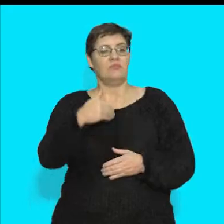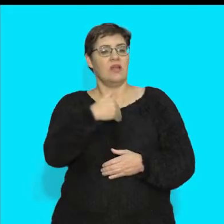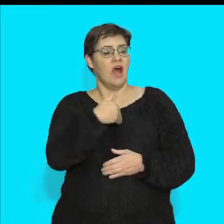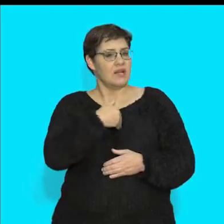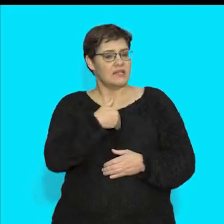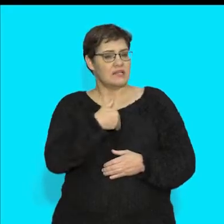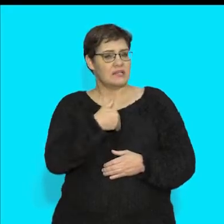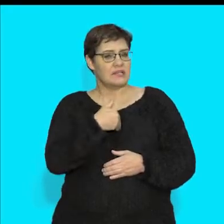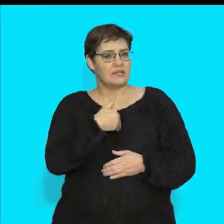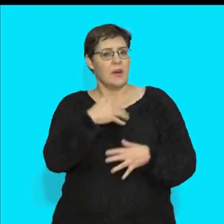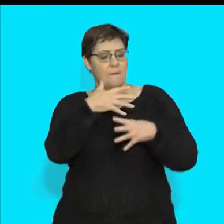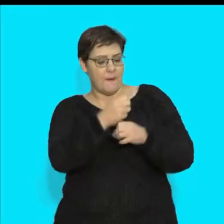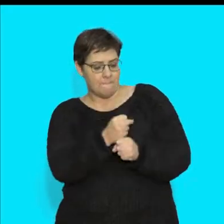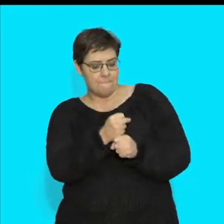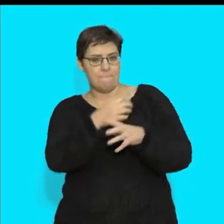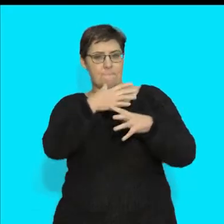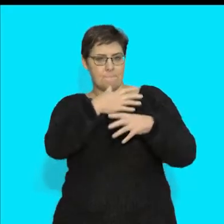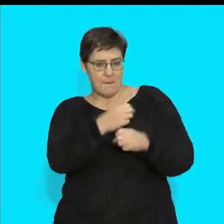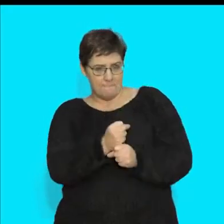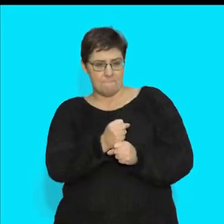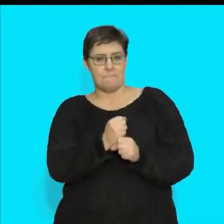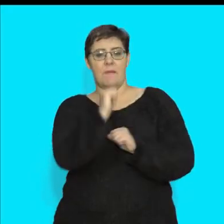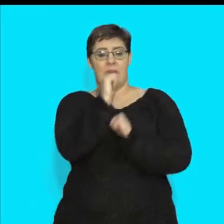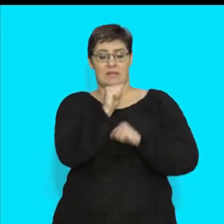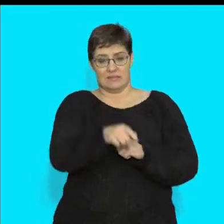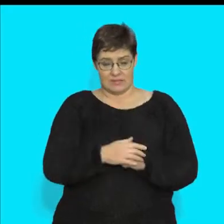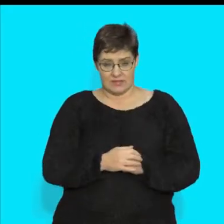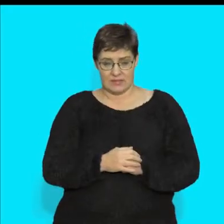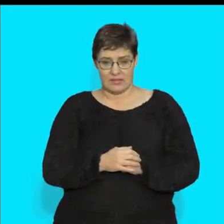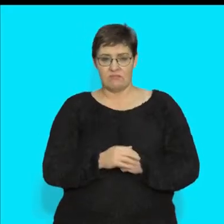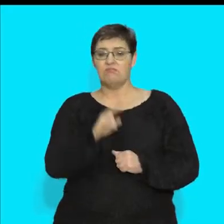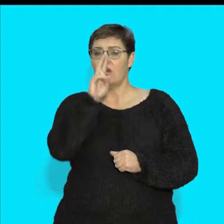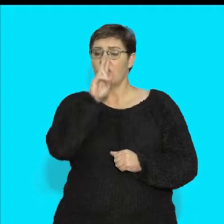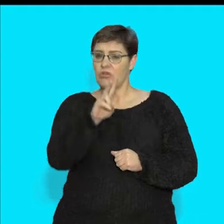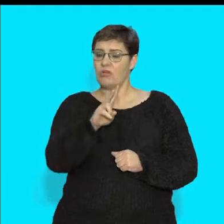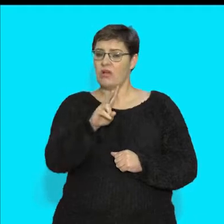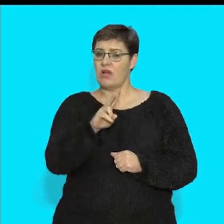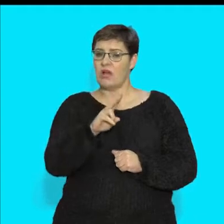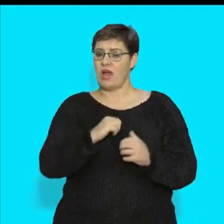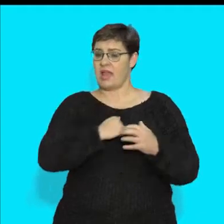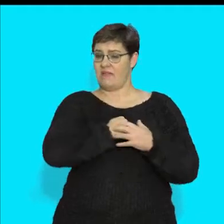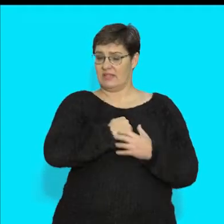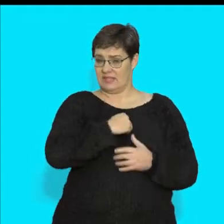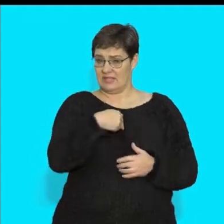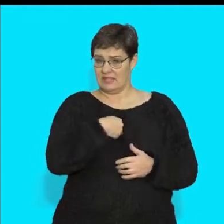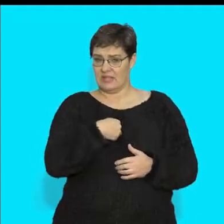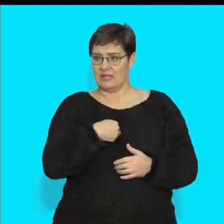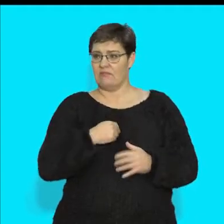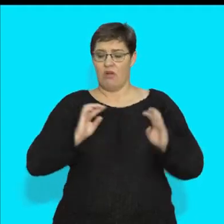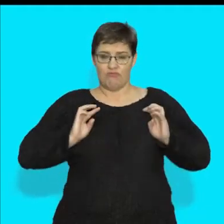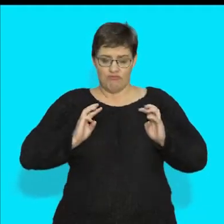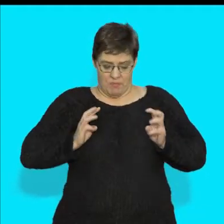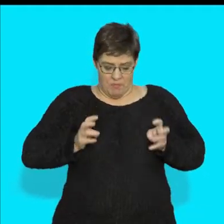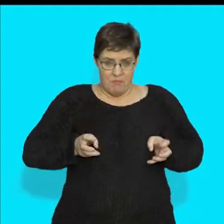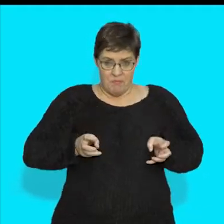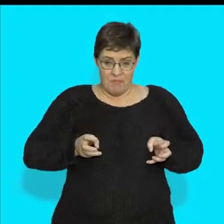the heart is just this pumping mechanism. Now, if we look at our thoracic cavity, right, so here's my